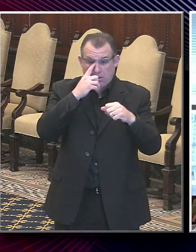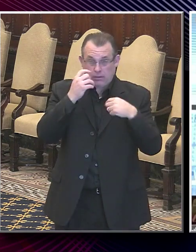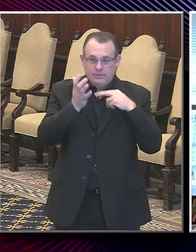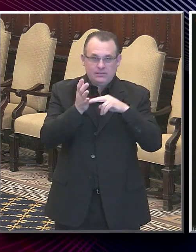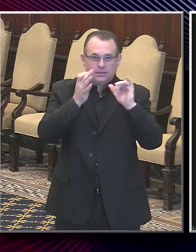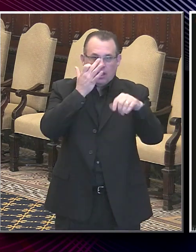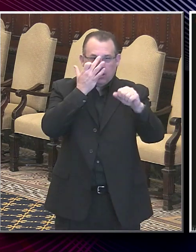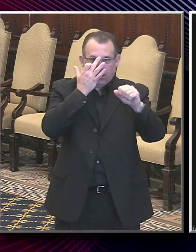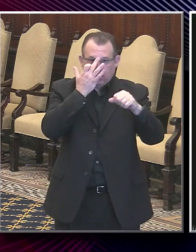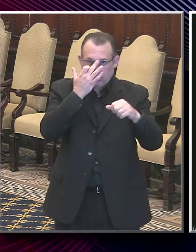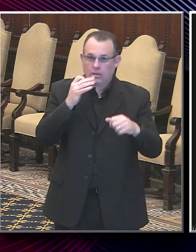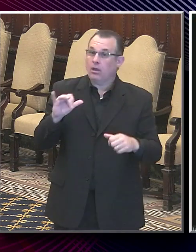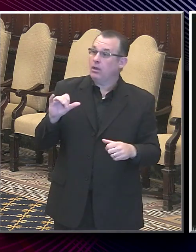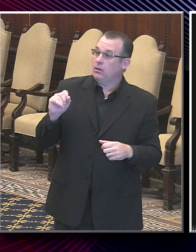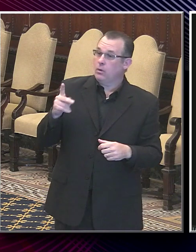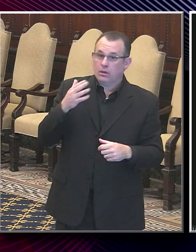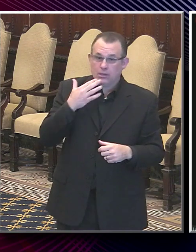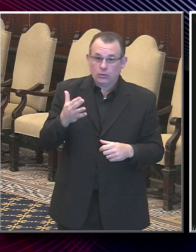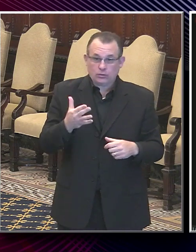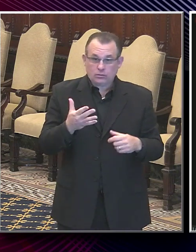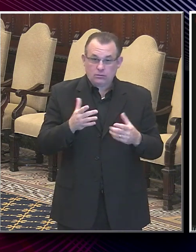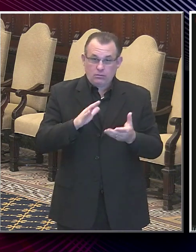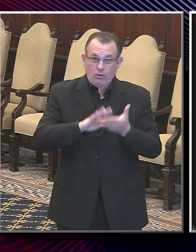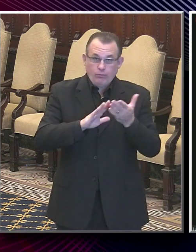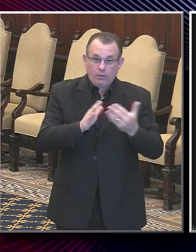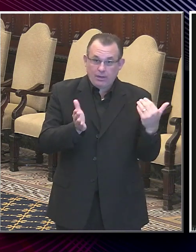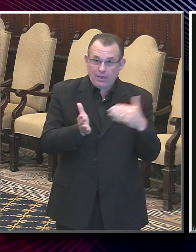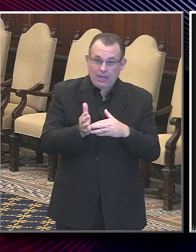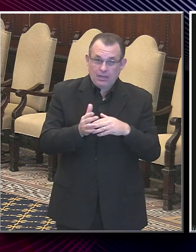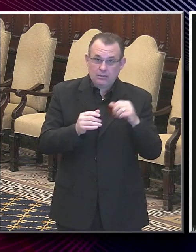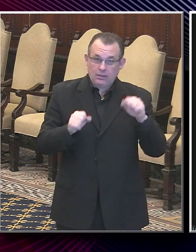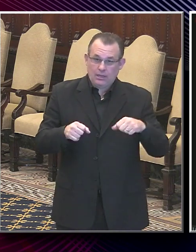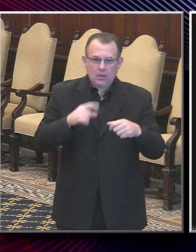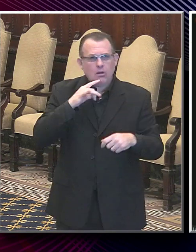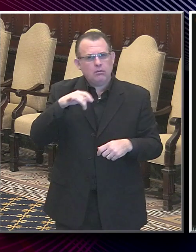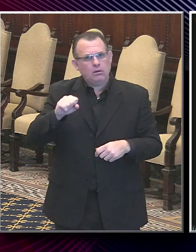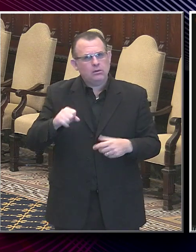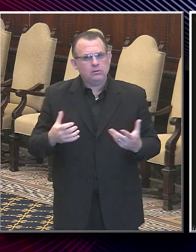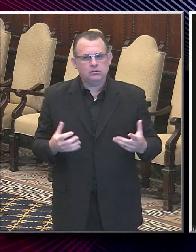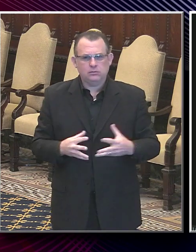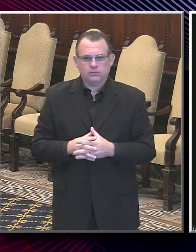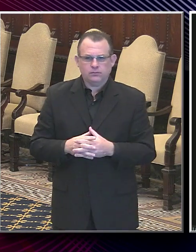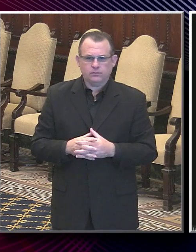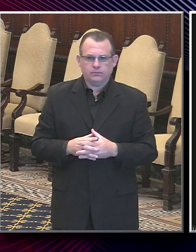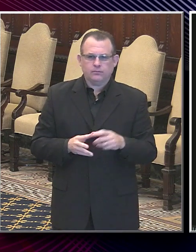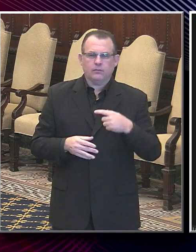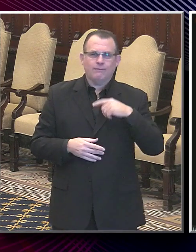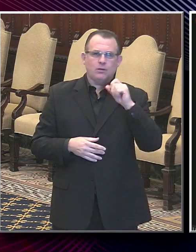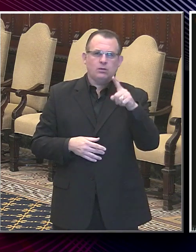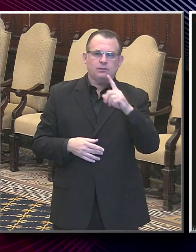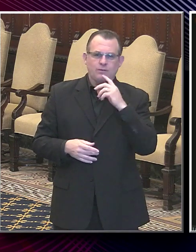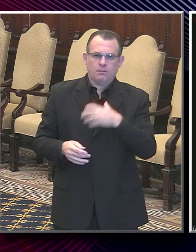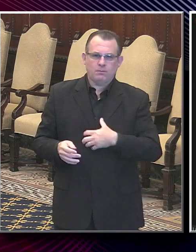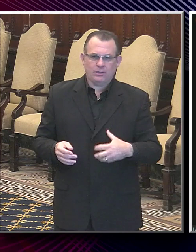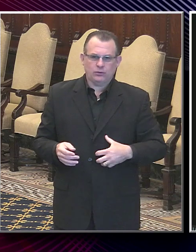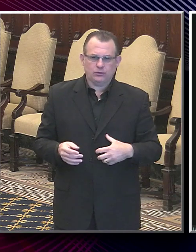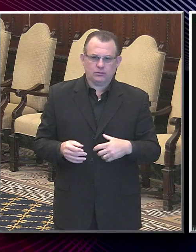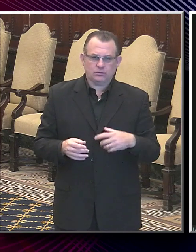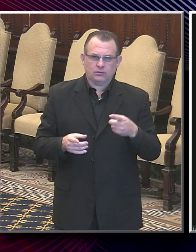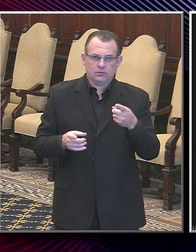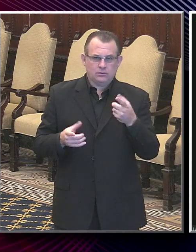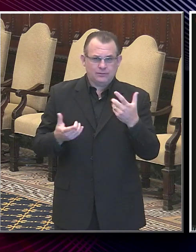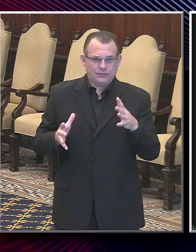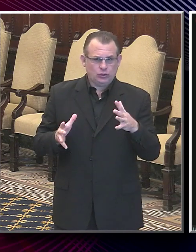Okay, thank you. And a question for the mayor. I know you were asked already about